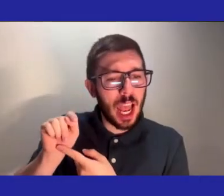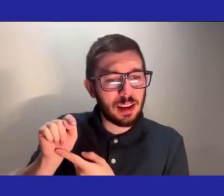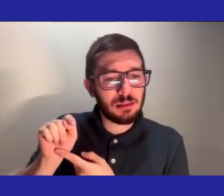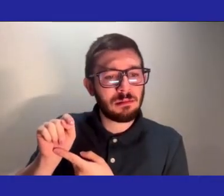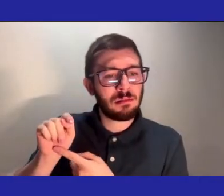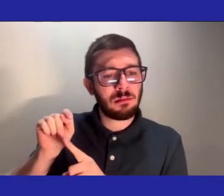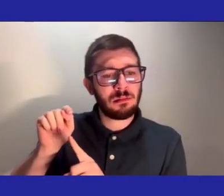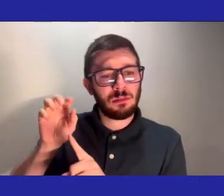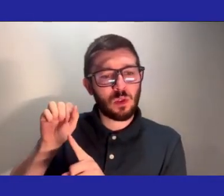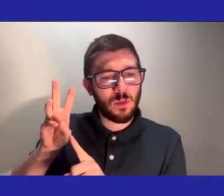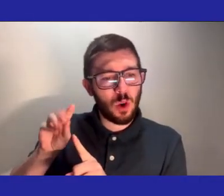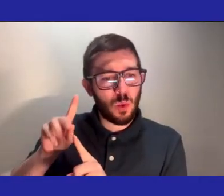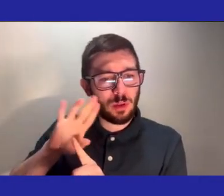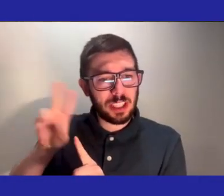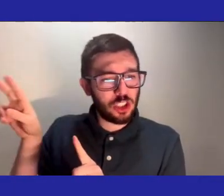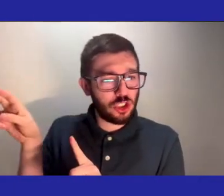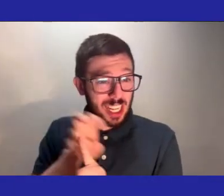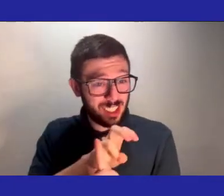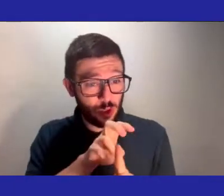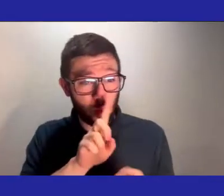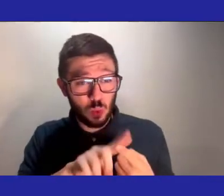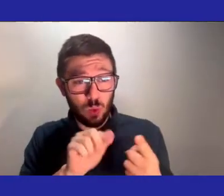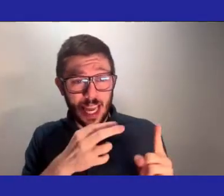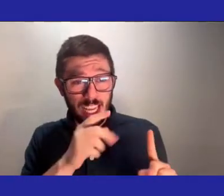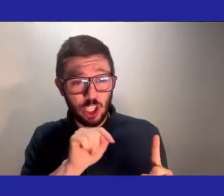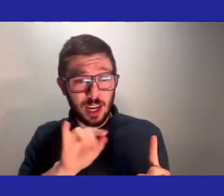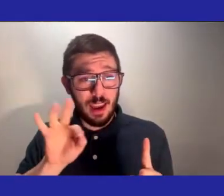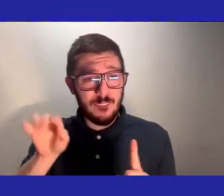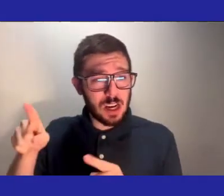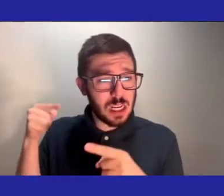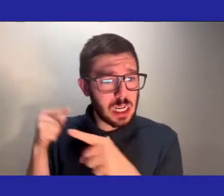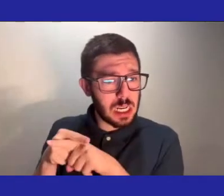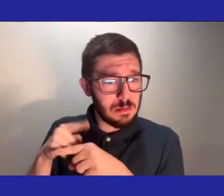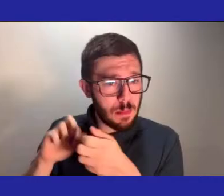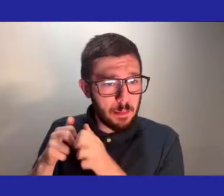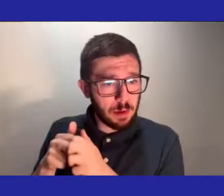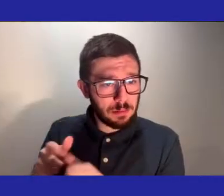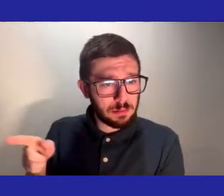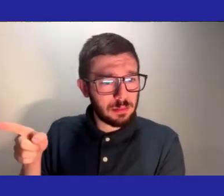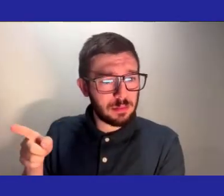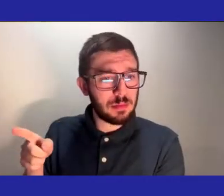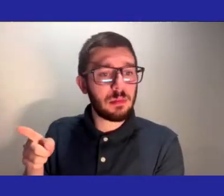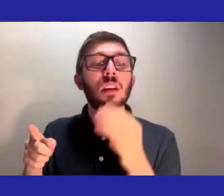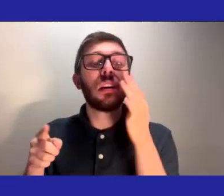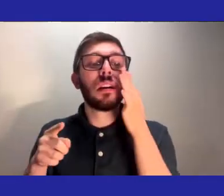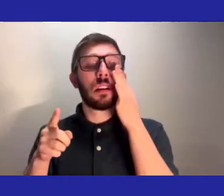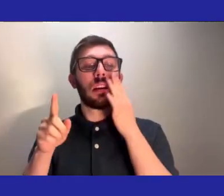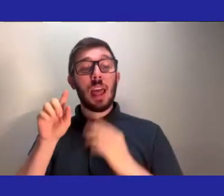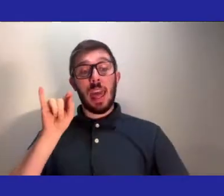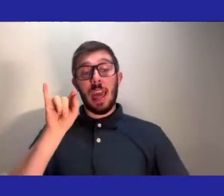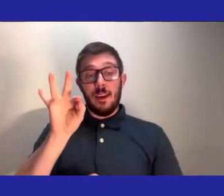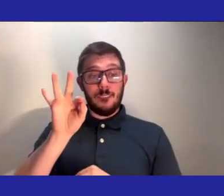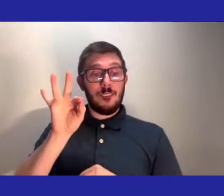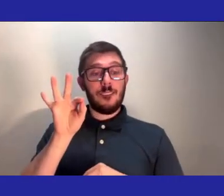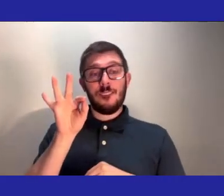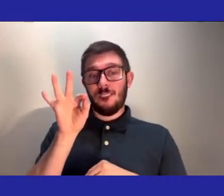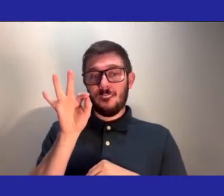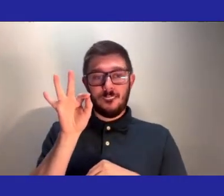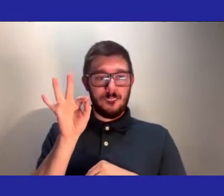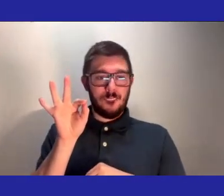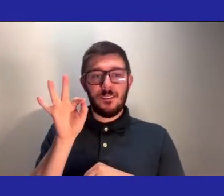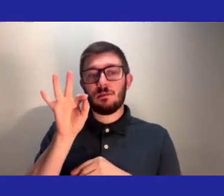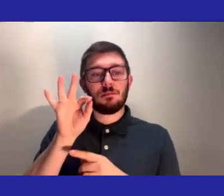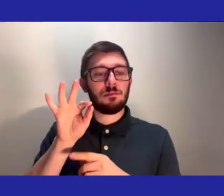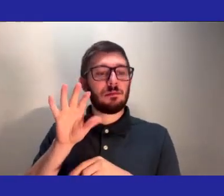the agent? So we do get to understand if it is not, there's a timing on it. If the virtual agent does